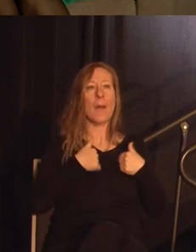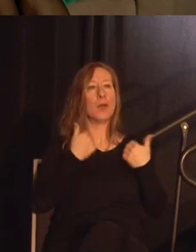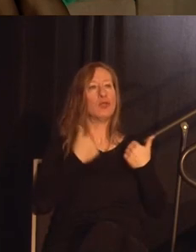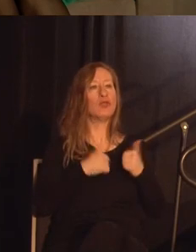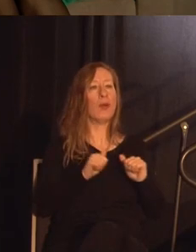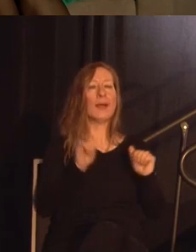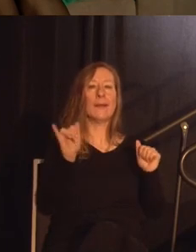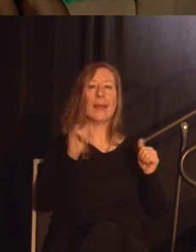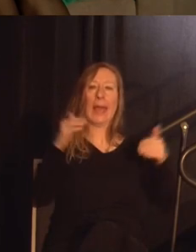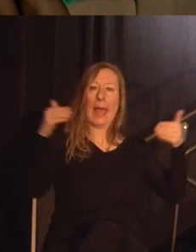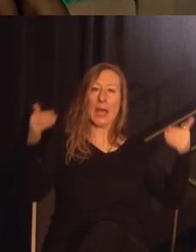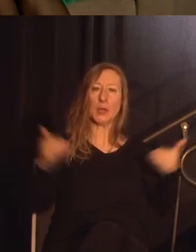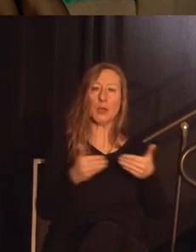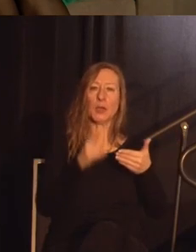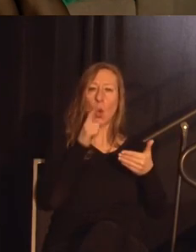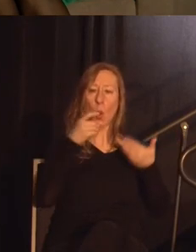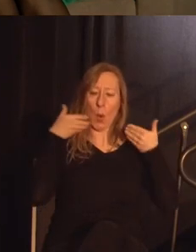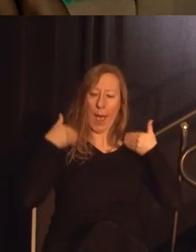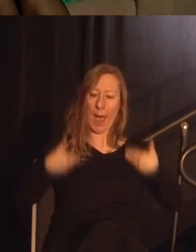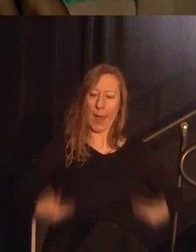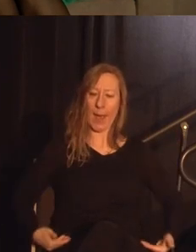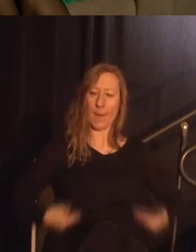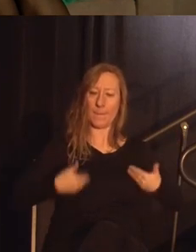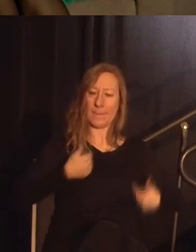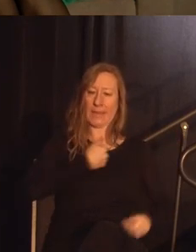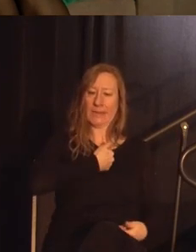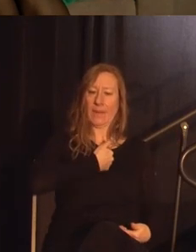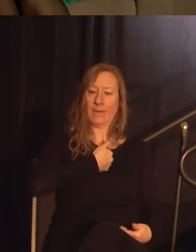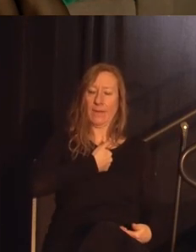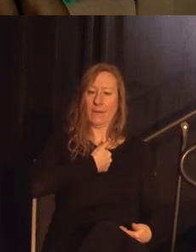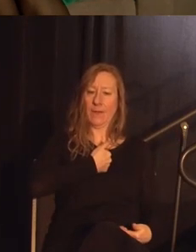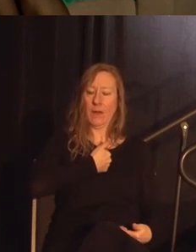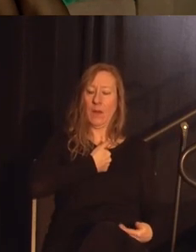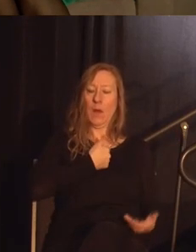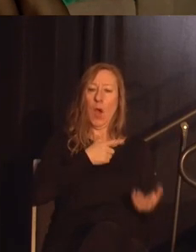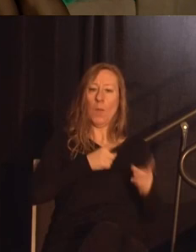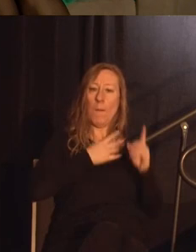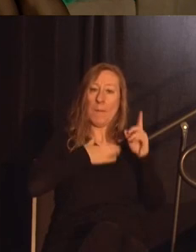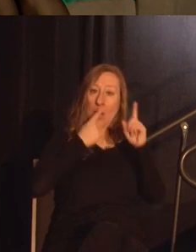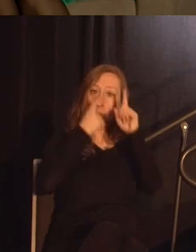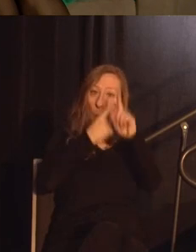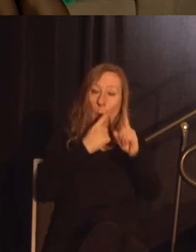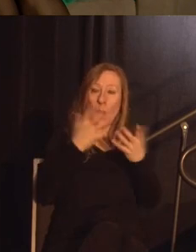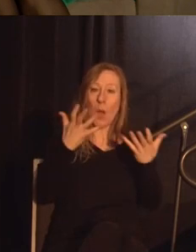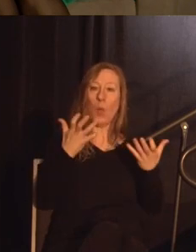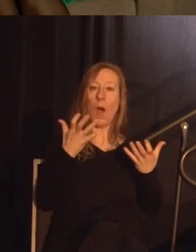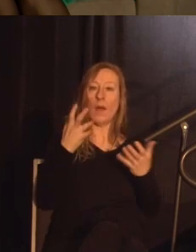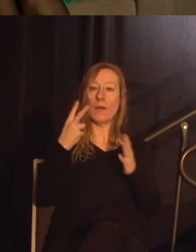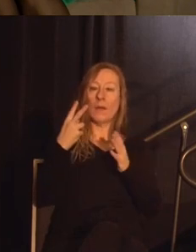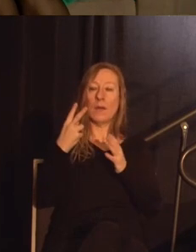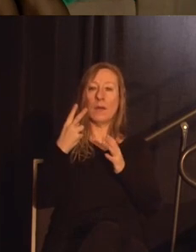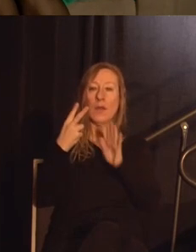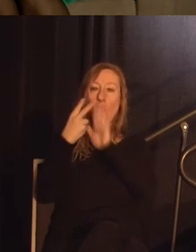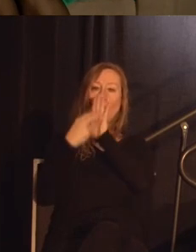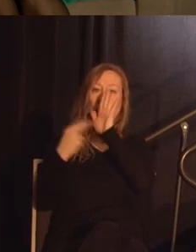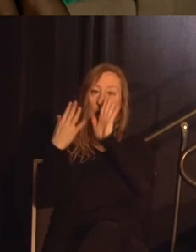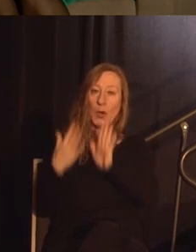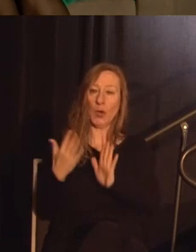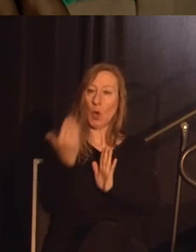introduce myself, or, you know, the goal is for the reader to know me and see